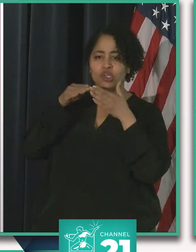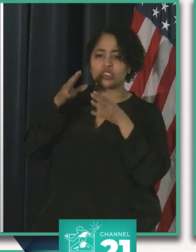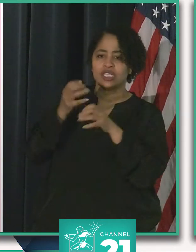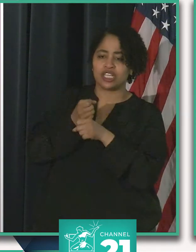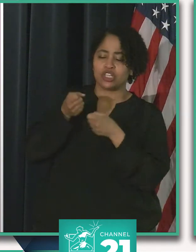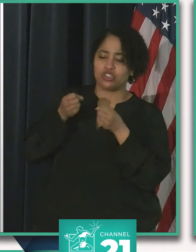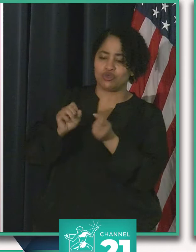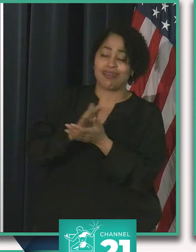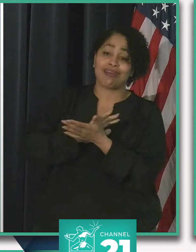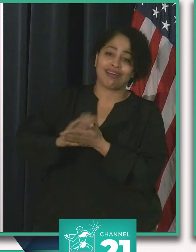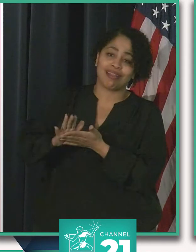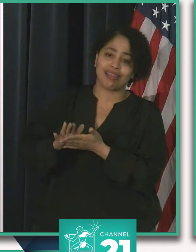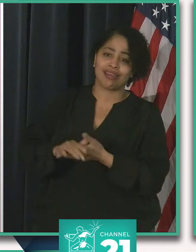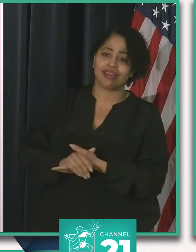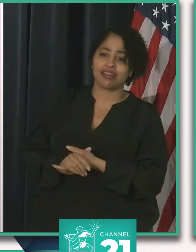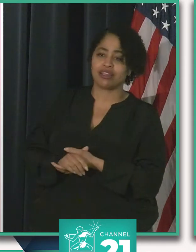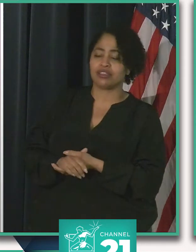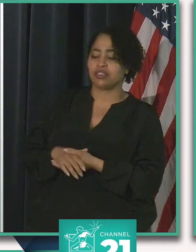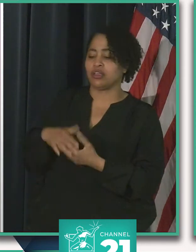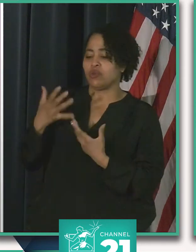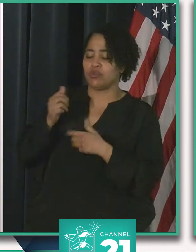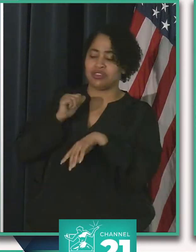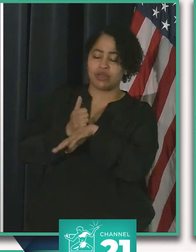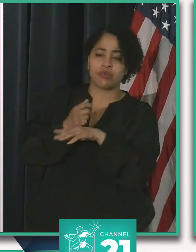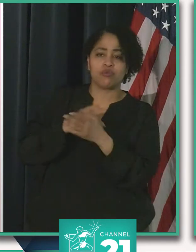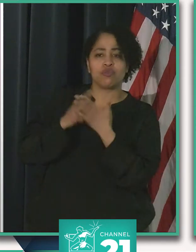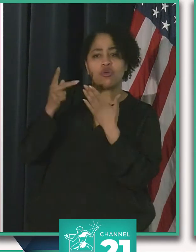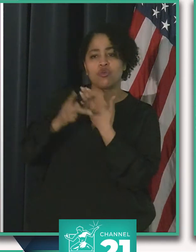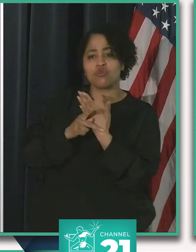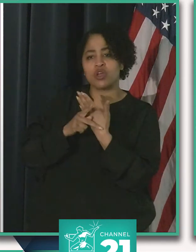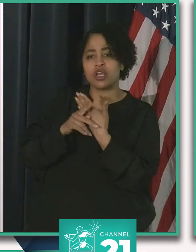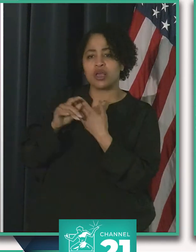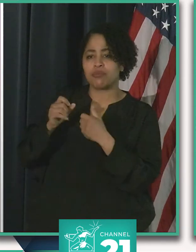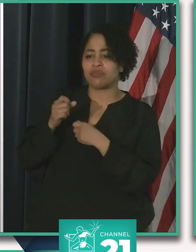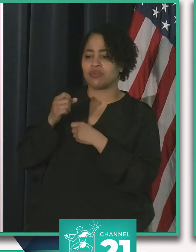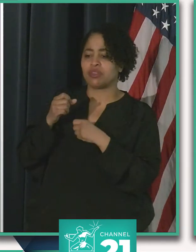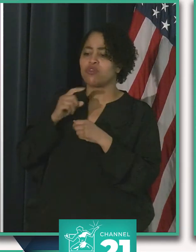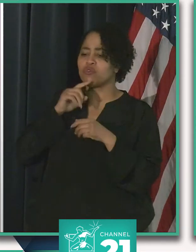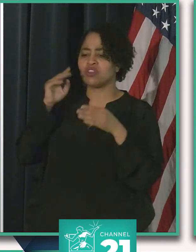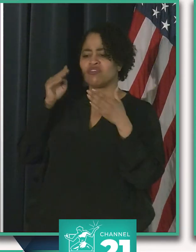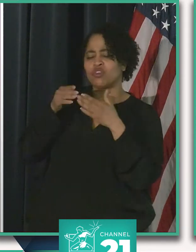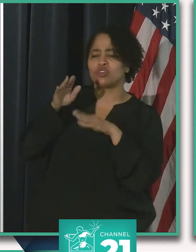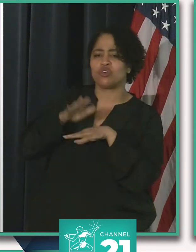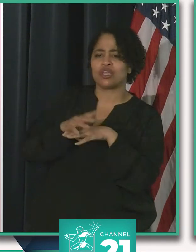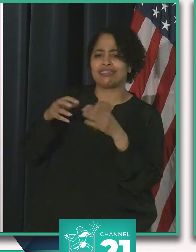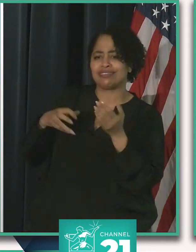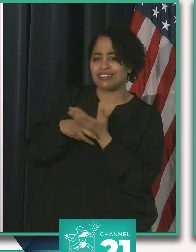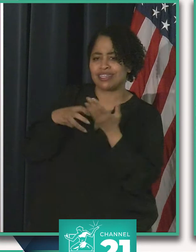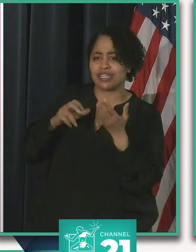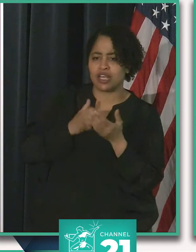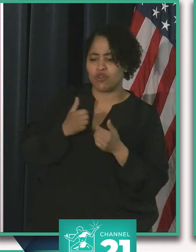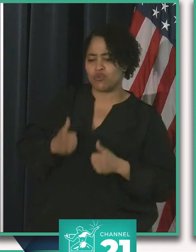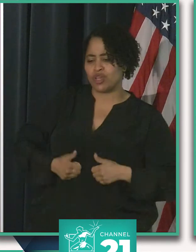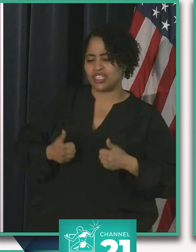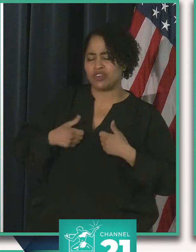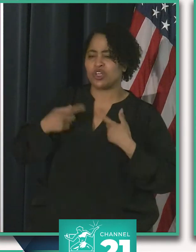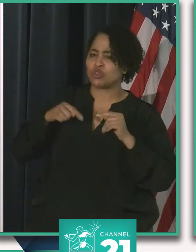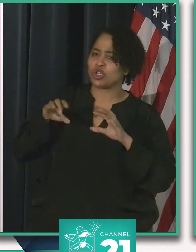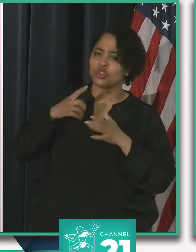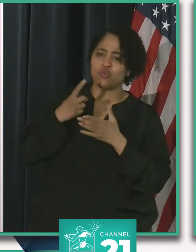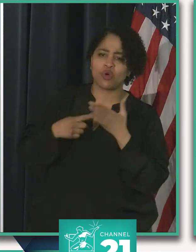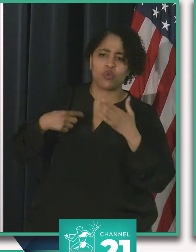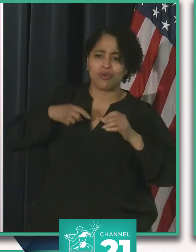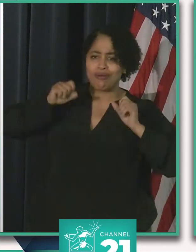the streets clean. We didn't want to set up a program that was geared around ticketing any of our residents. We try to do as much as we